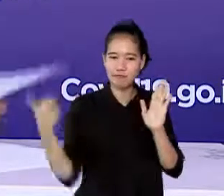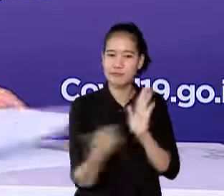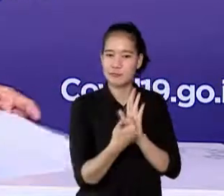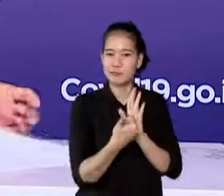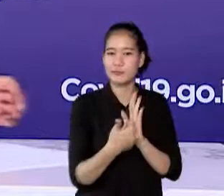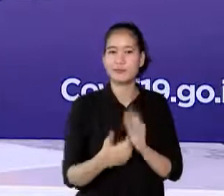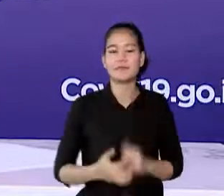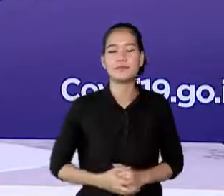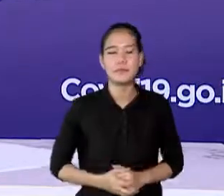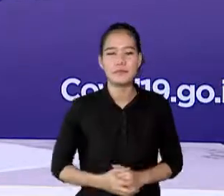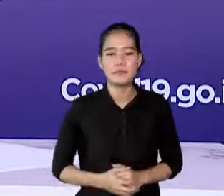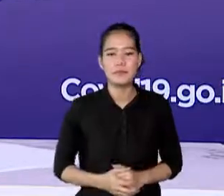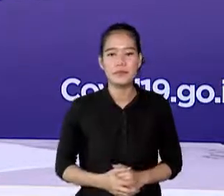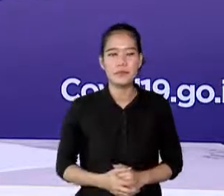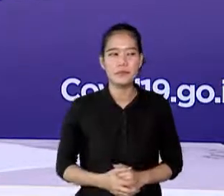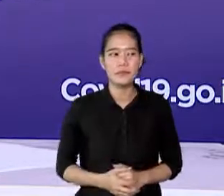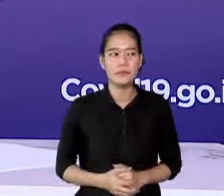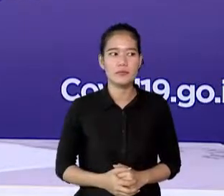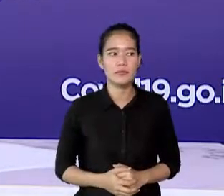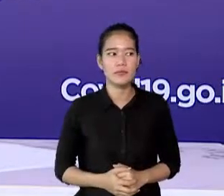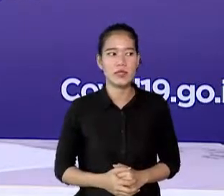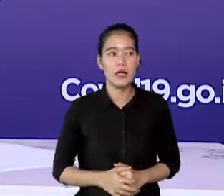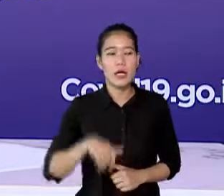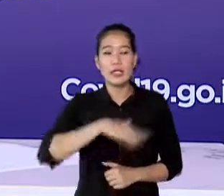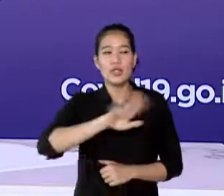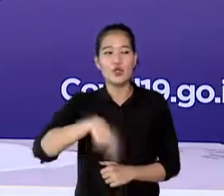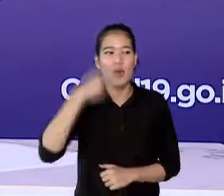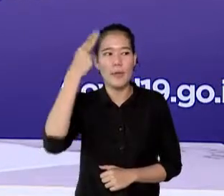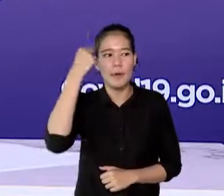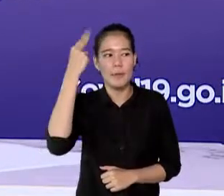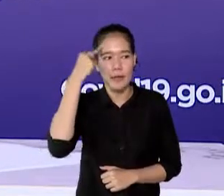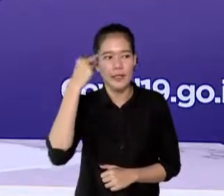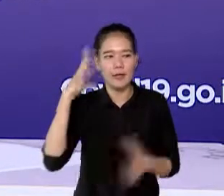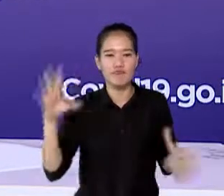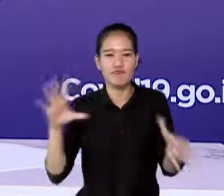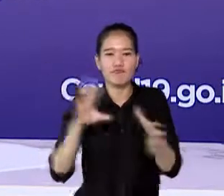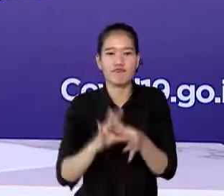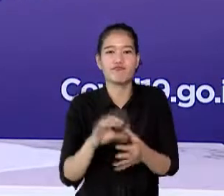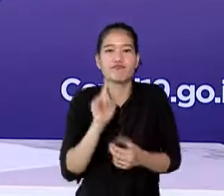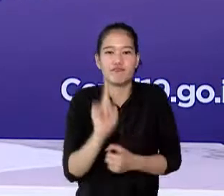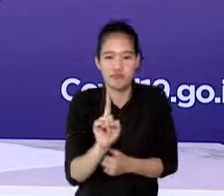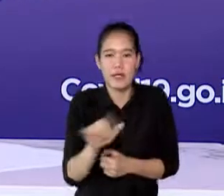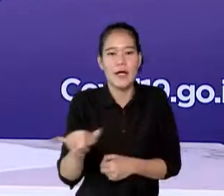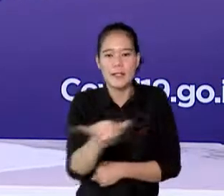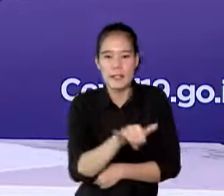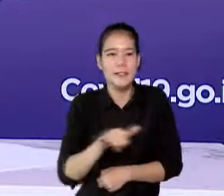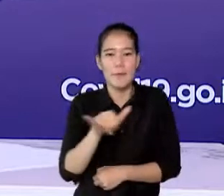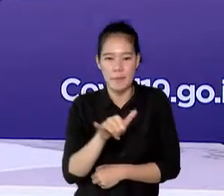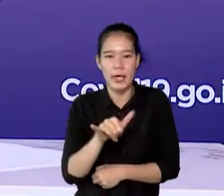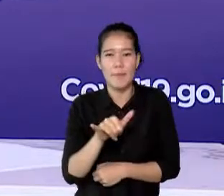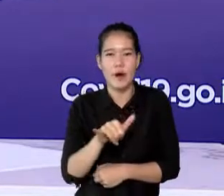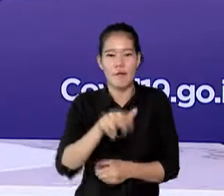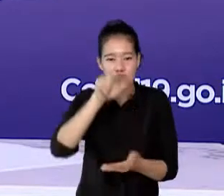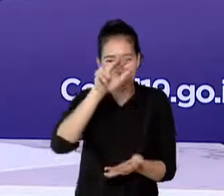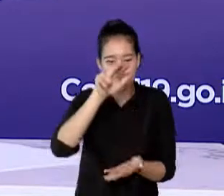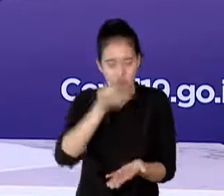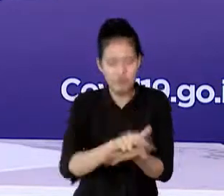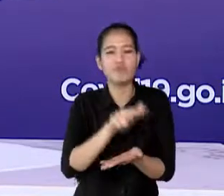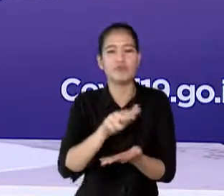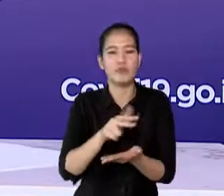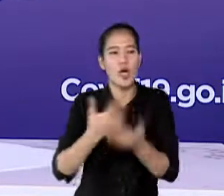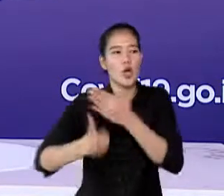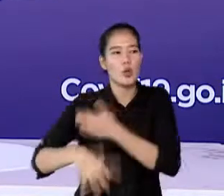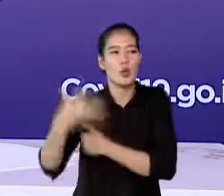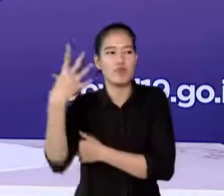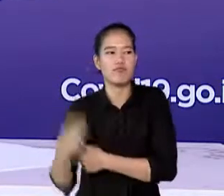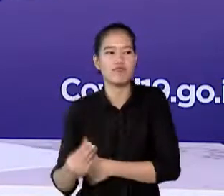disciplines. All level governments are united and mutually support the mudik policy this year, which has